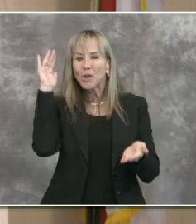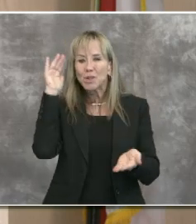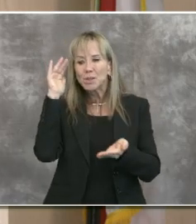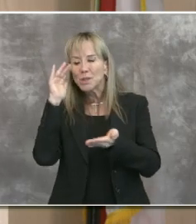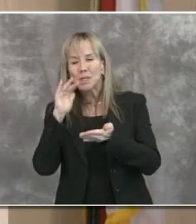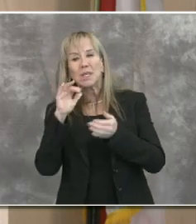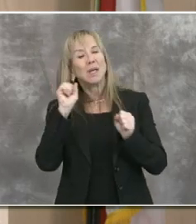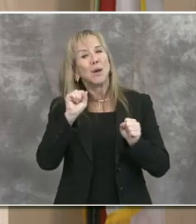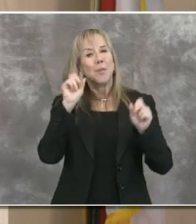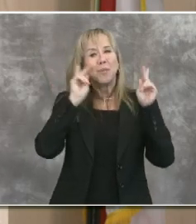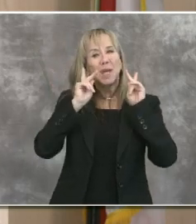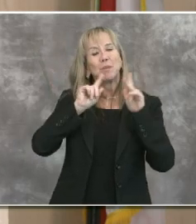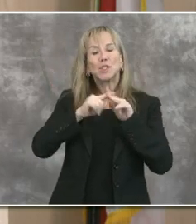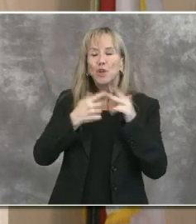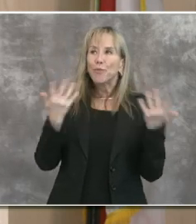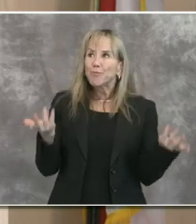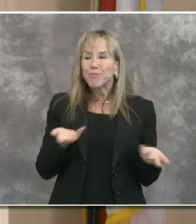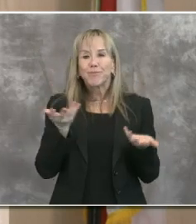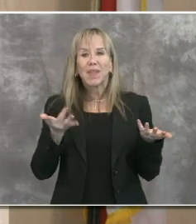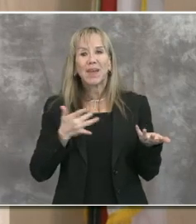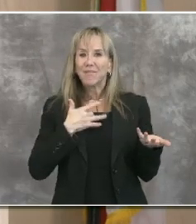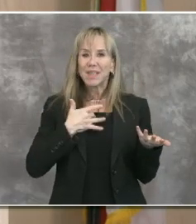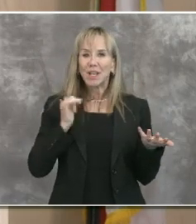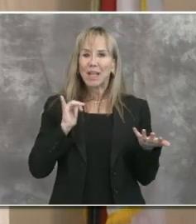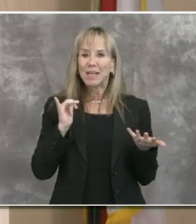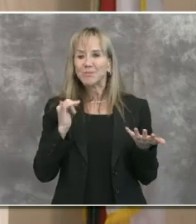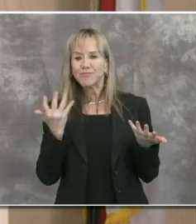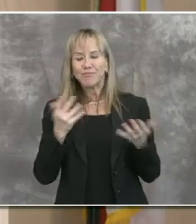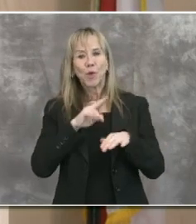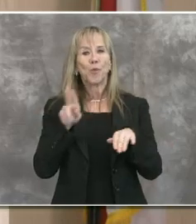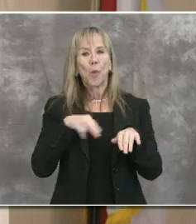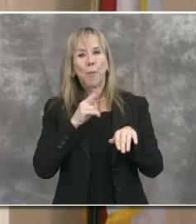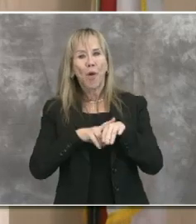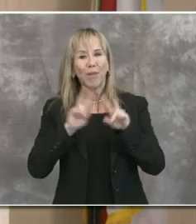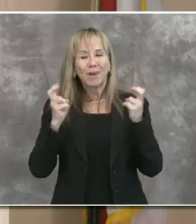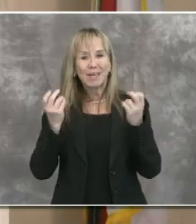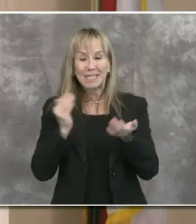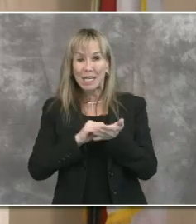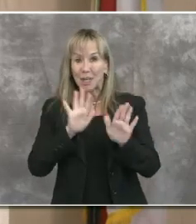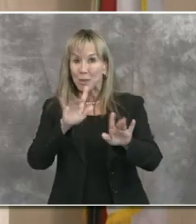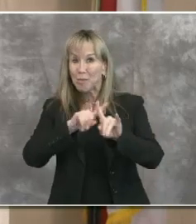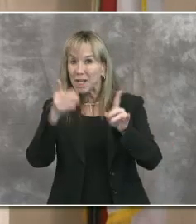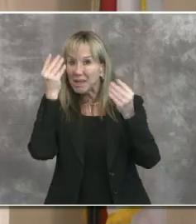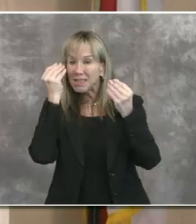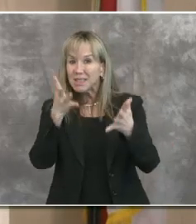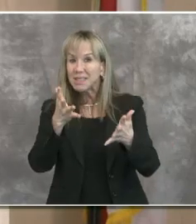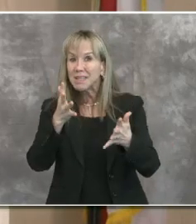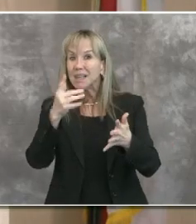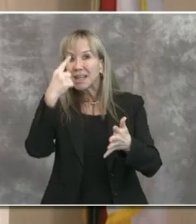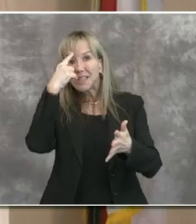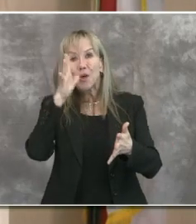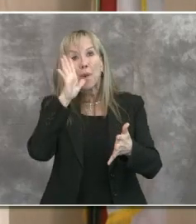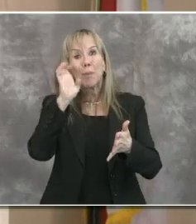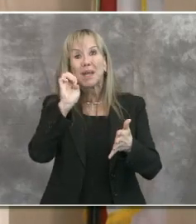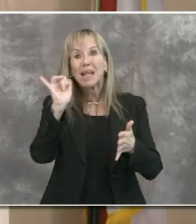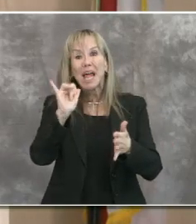can get some semblance of normalcy back, but things are not going to be like they were